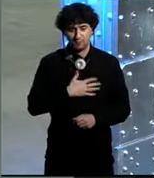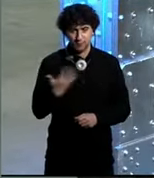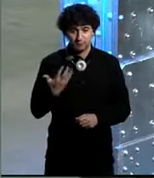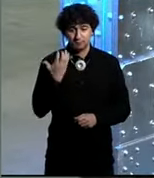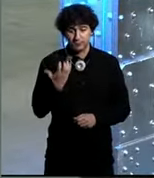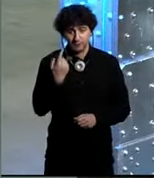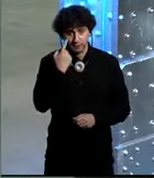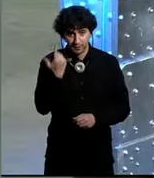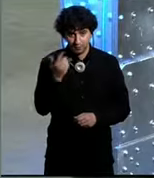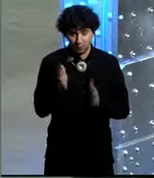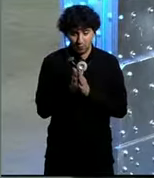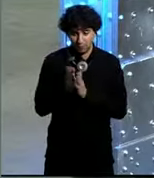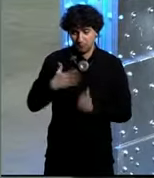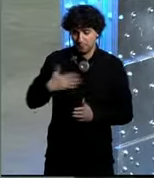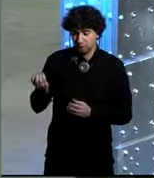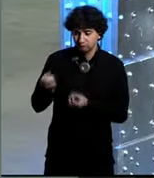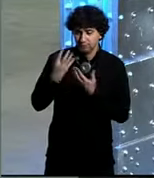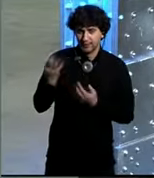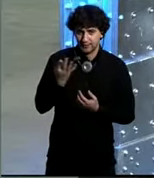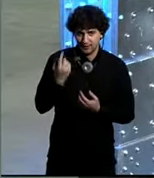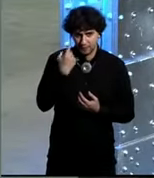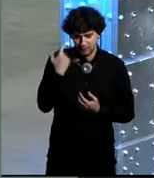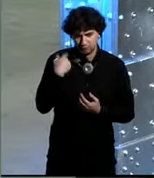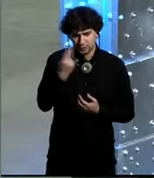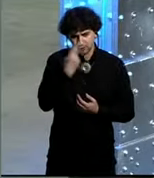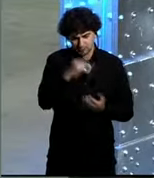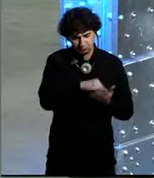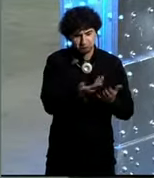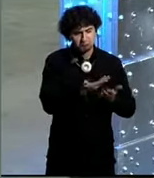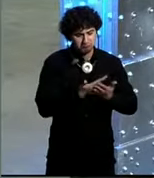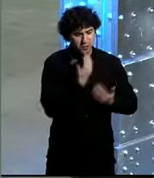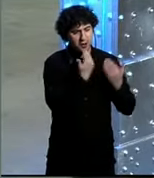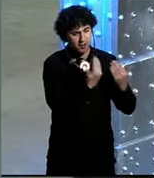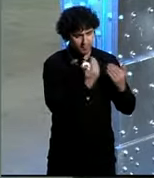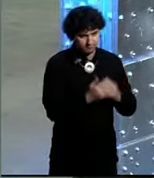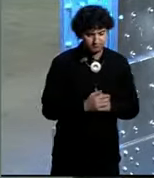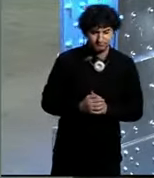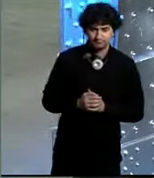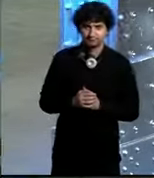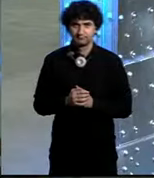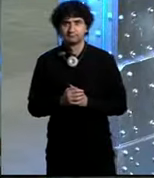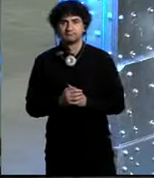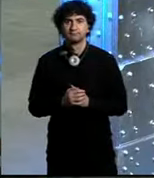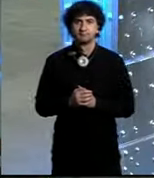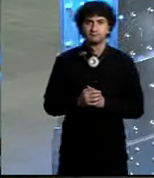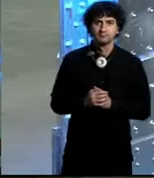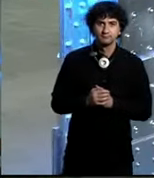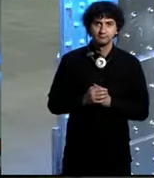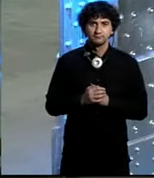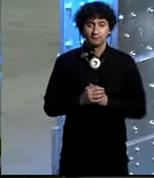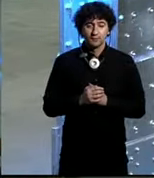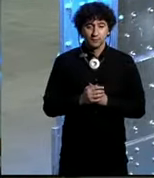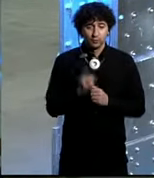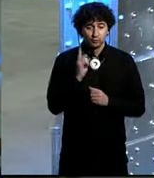opinion, and we'll see what my colleagues here say. But I think that your idea is interesting. Go ahead. As an example,